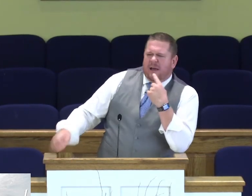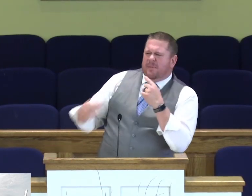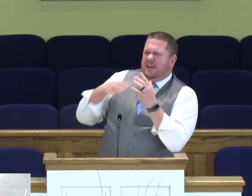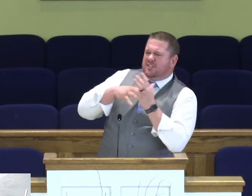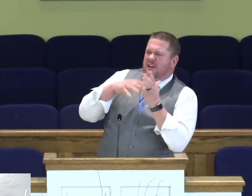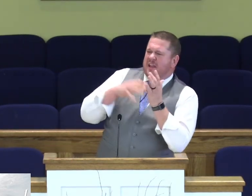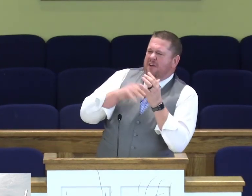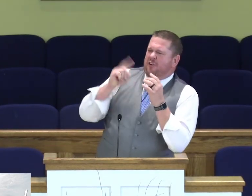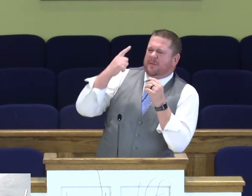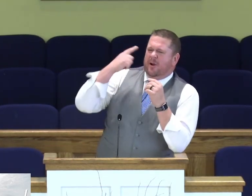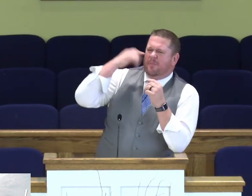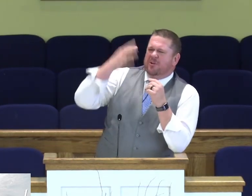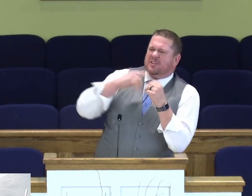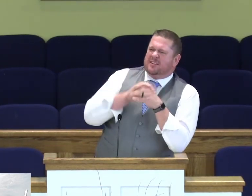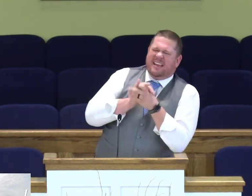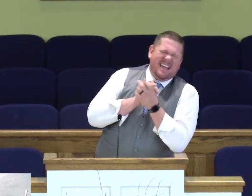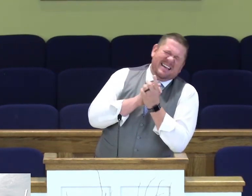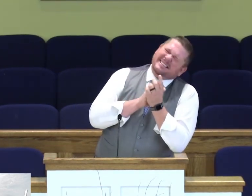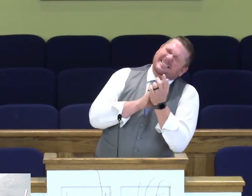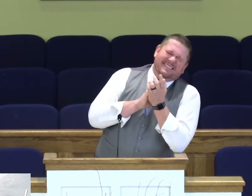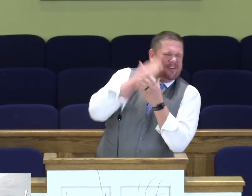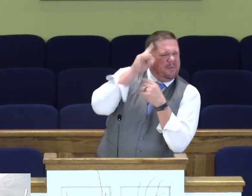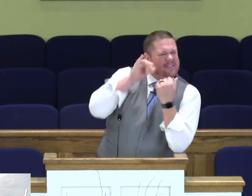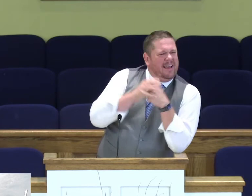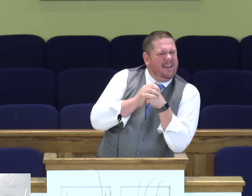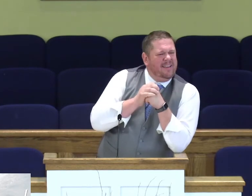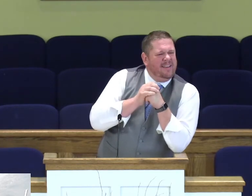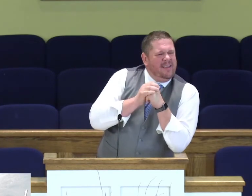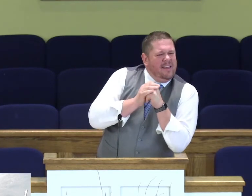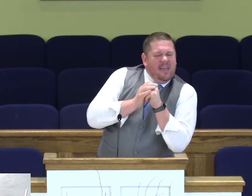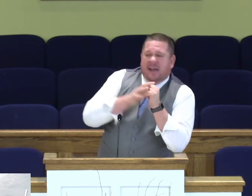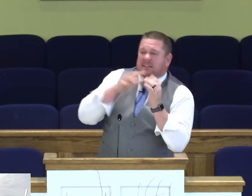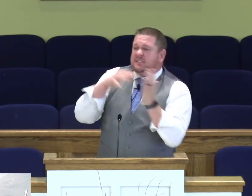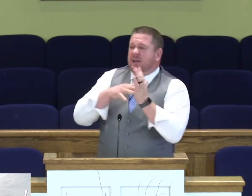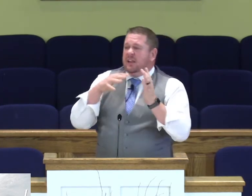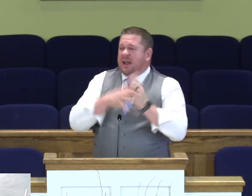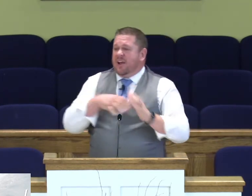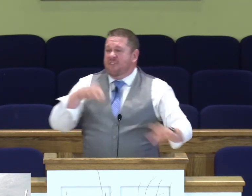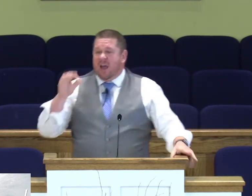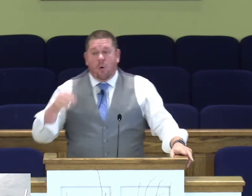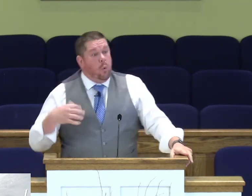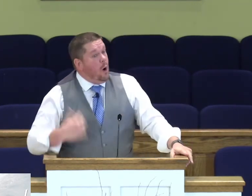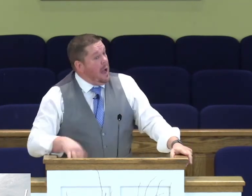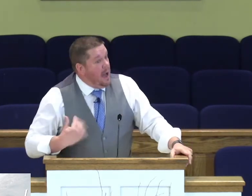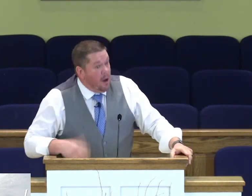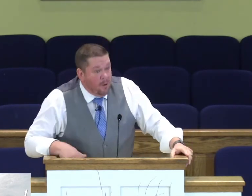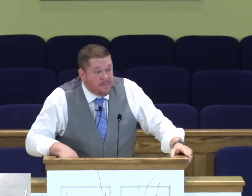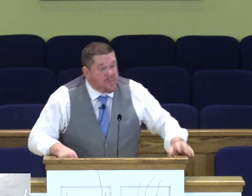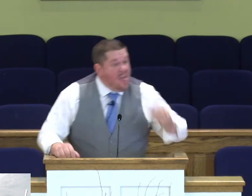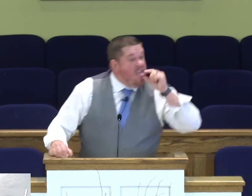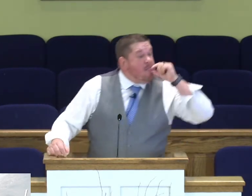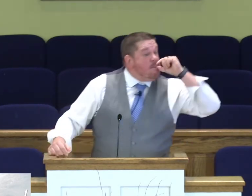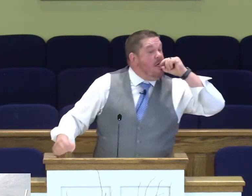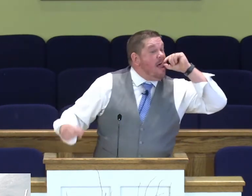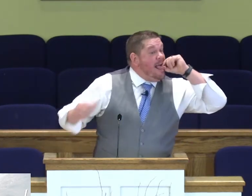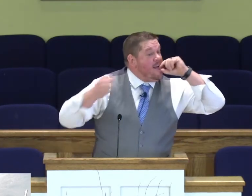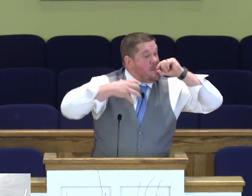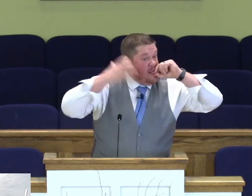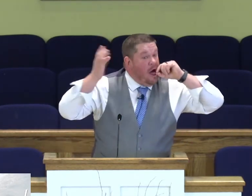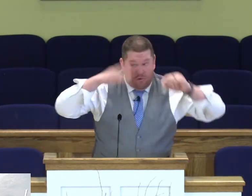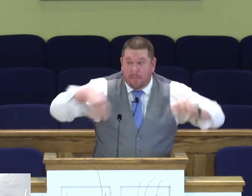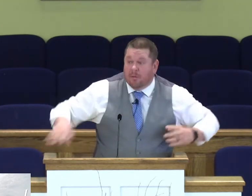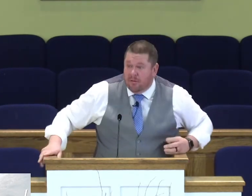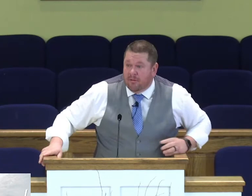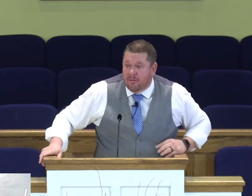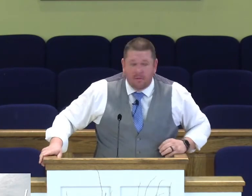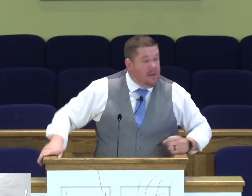And I began to study that out. First time I heard a preacher say it, I was like, I don't know about that. And as I studied it out, I found out, wow, this right here gives me a